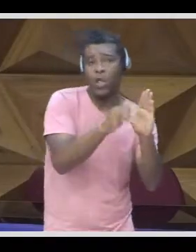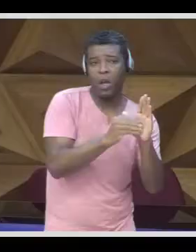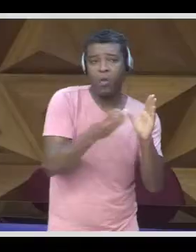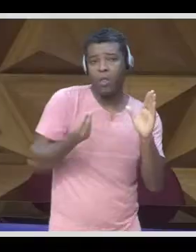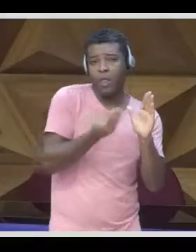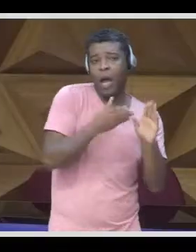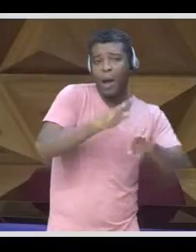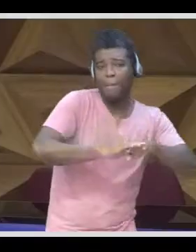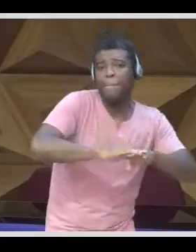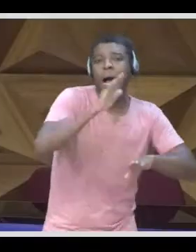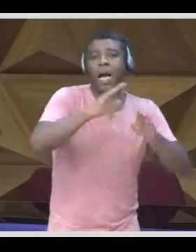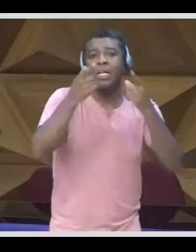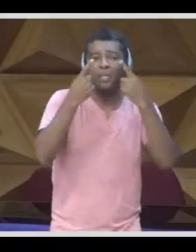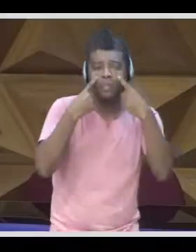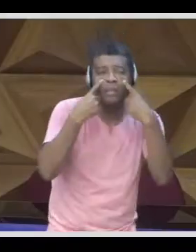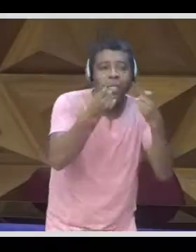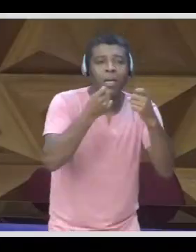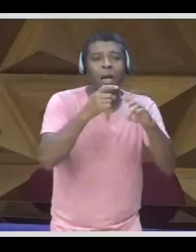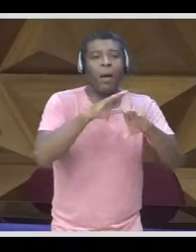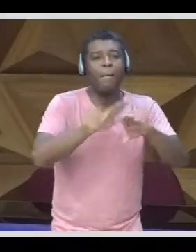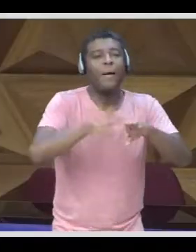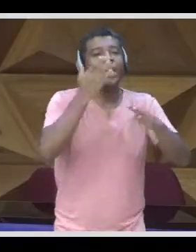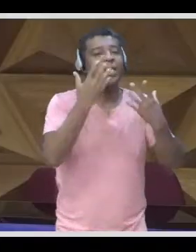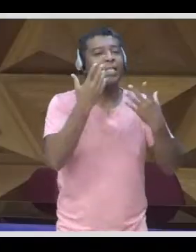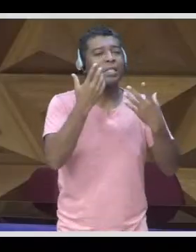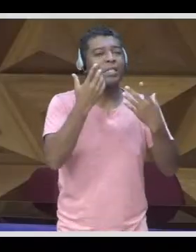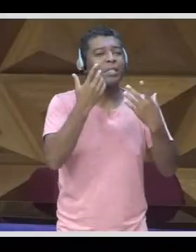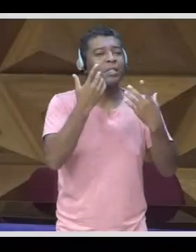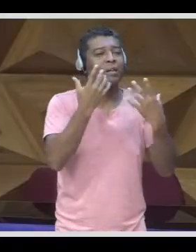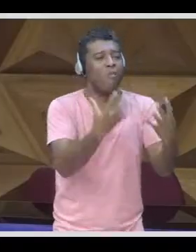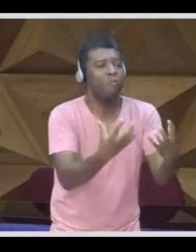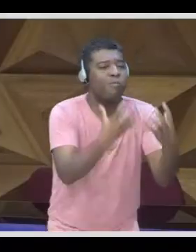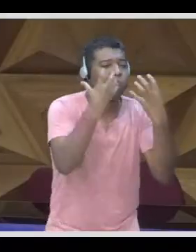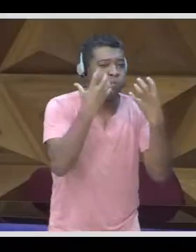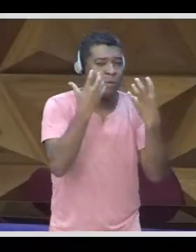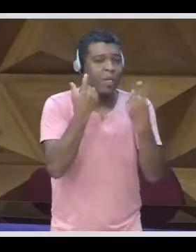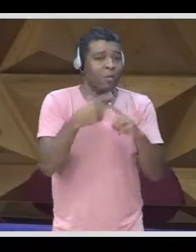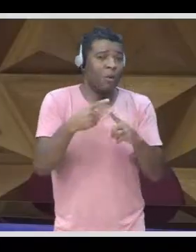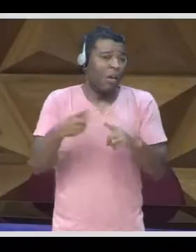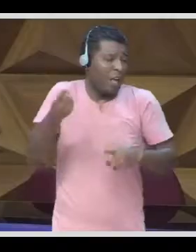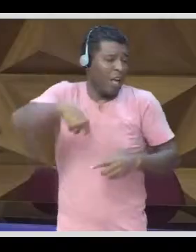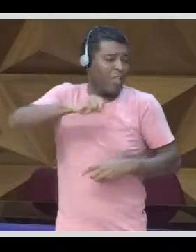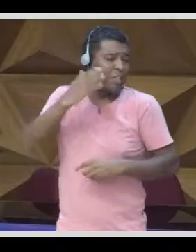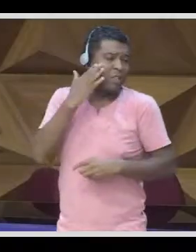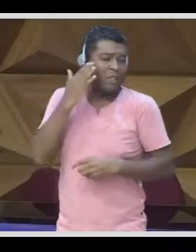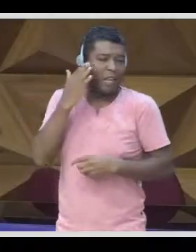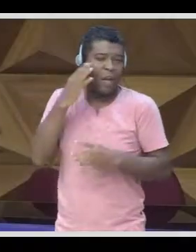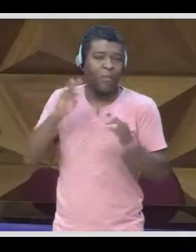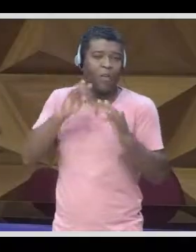know all of us as human beings have. There is a whole codex of biases that